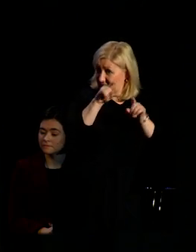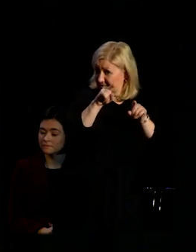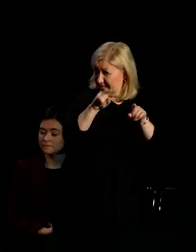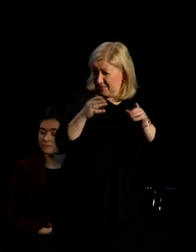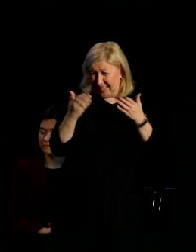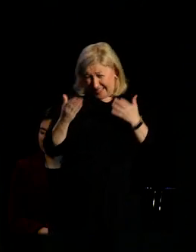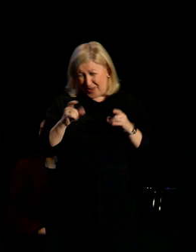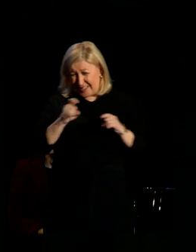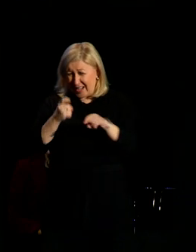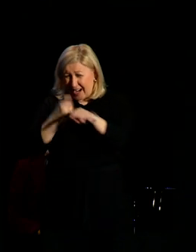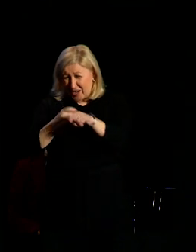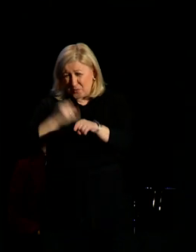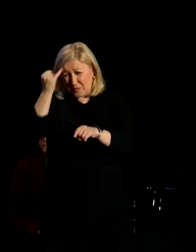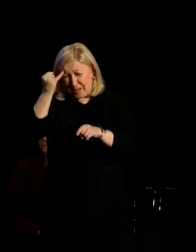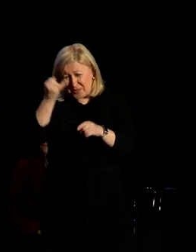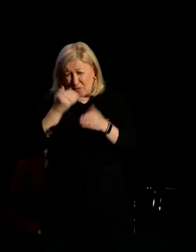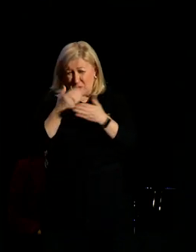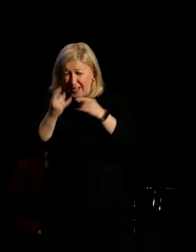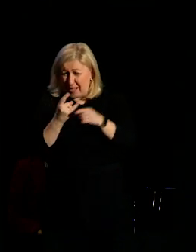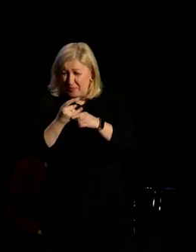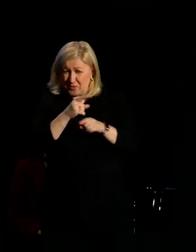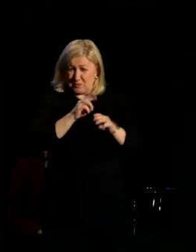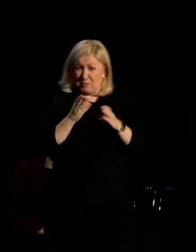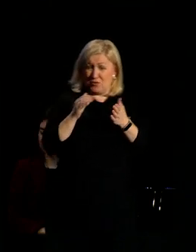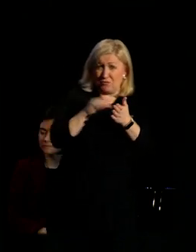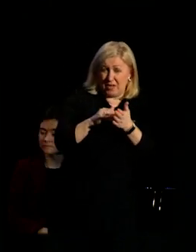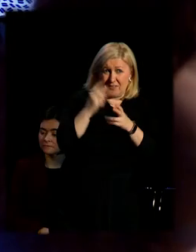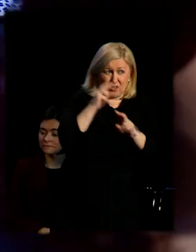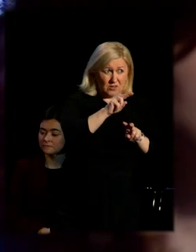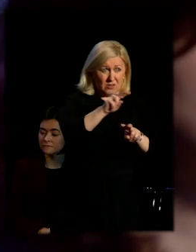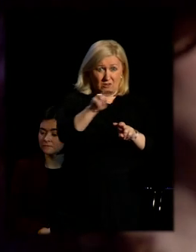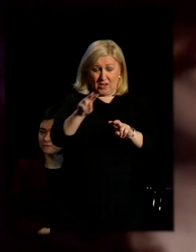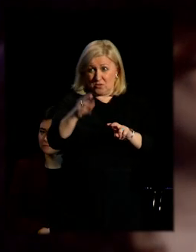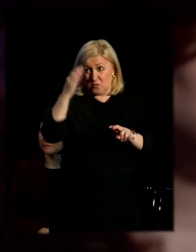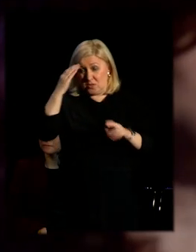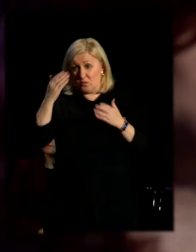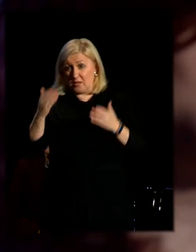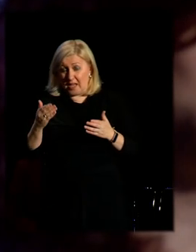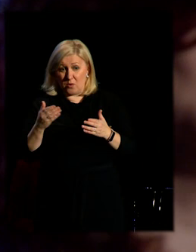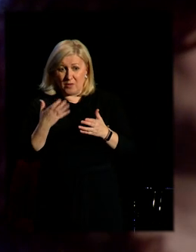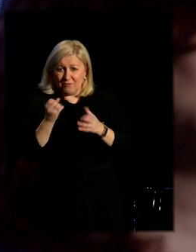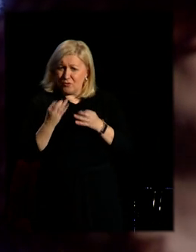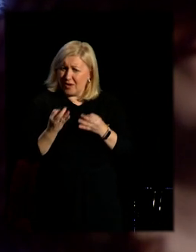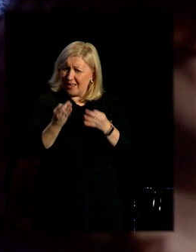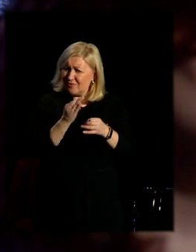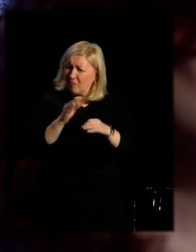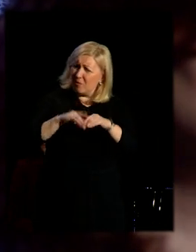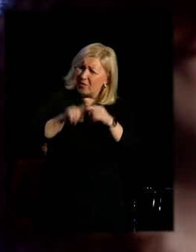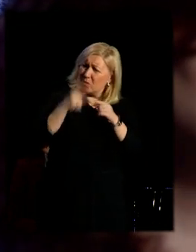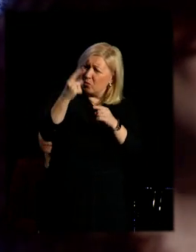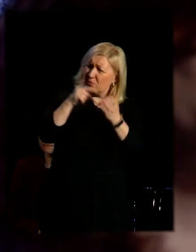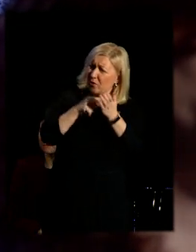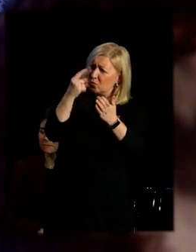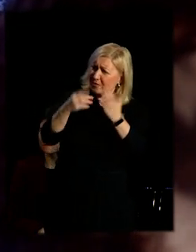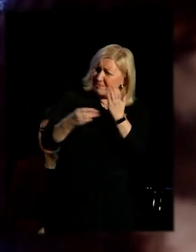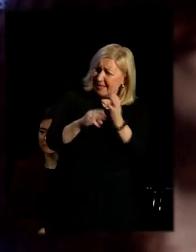to imagine fully the horrors they uncovered, the mass graves and the remains of the 1.1 million people